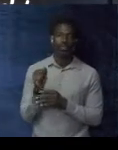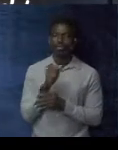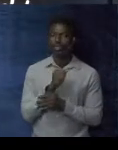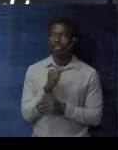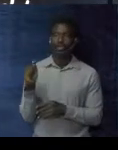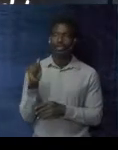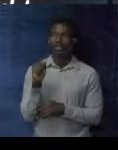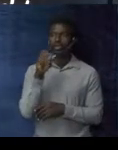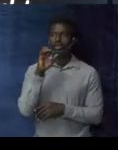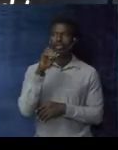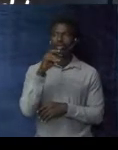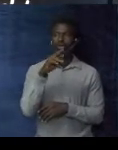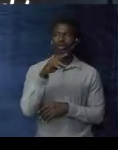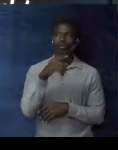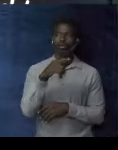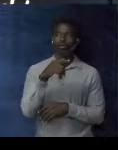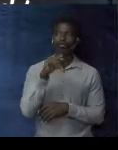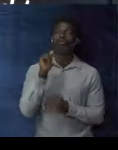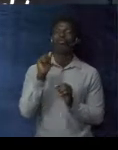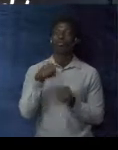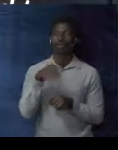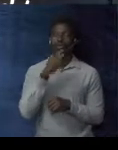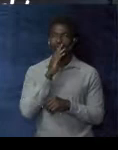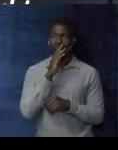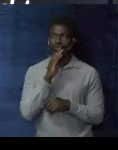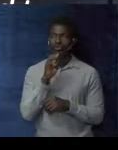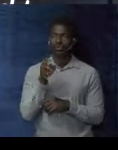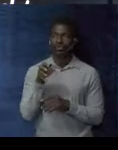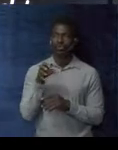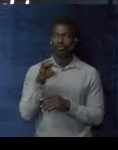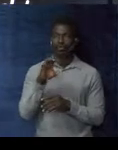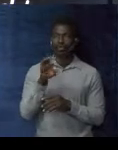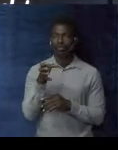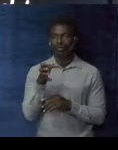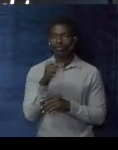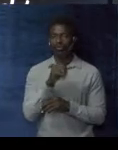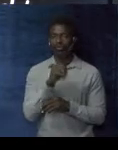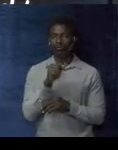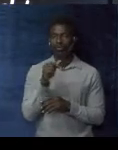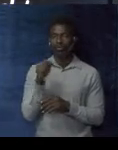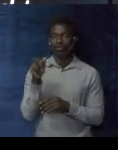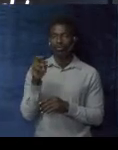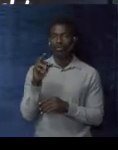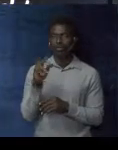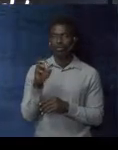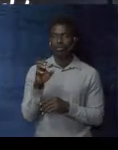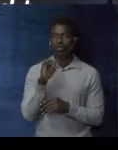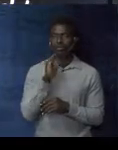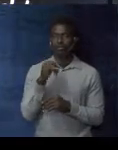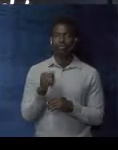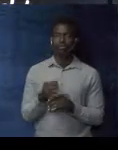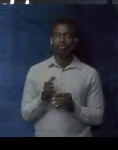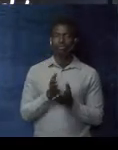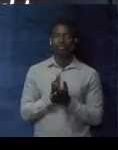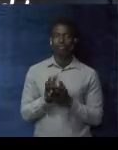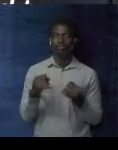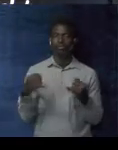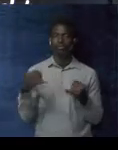be curved. Is that true? An arc is a straight line. Is that